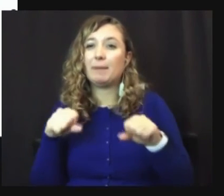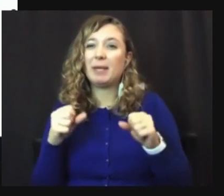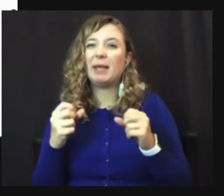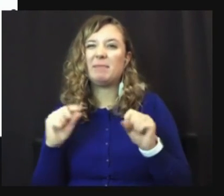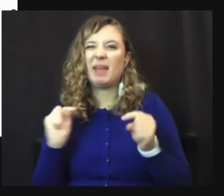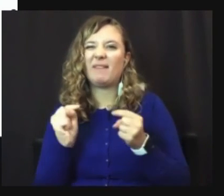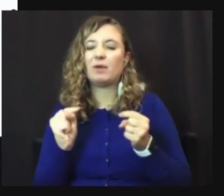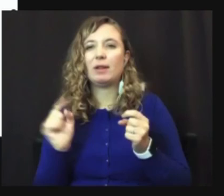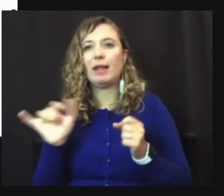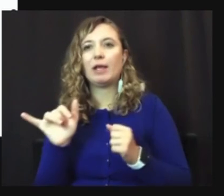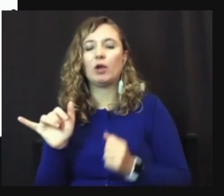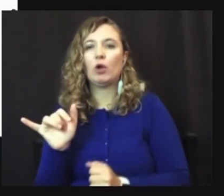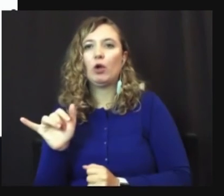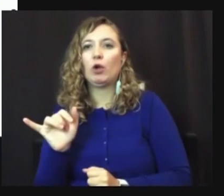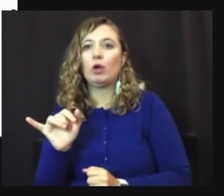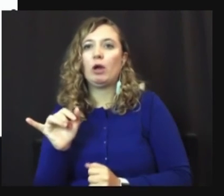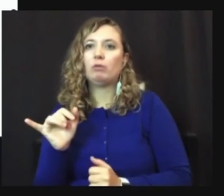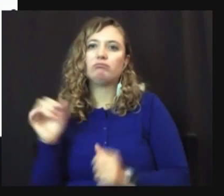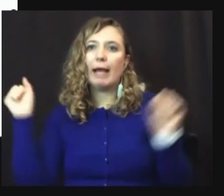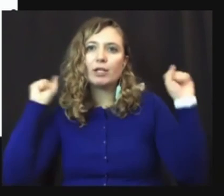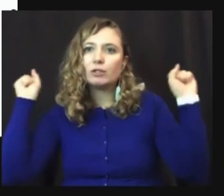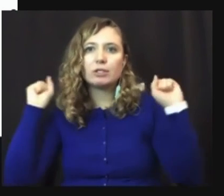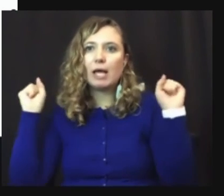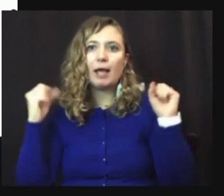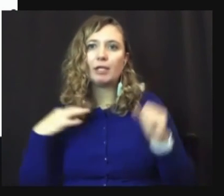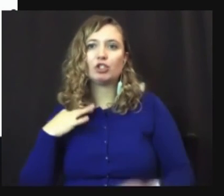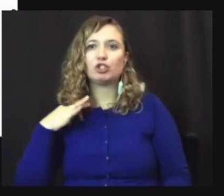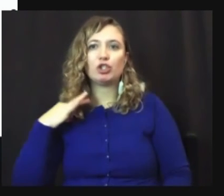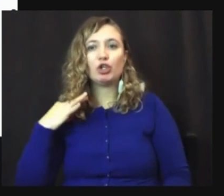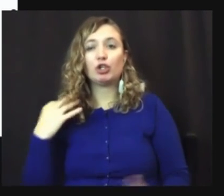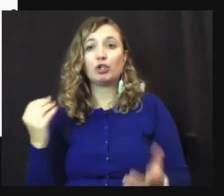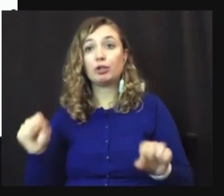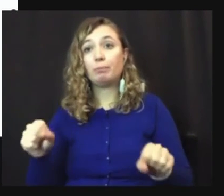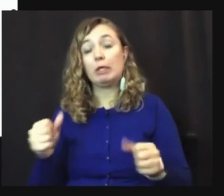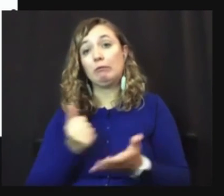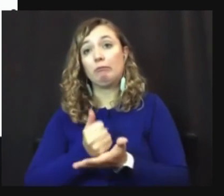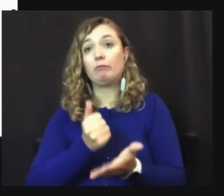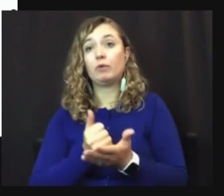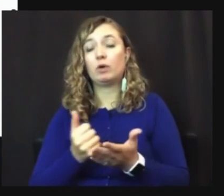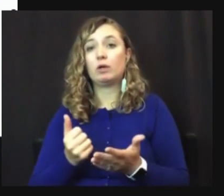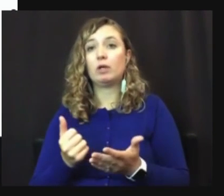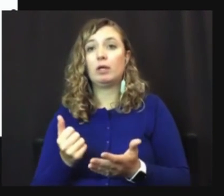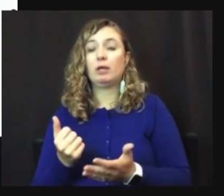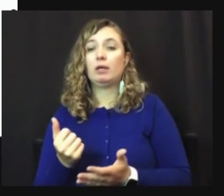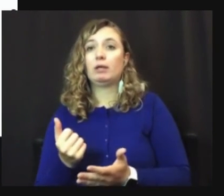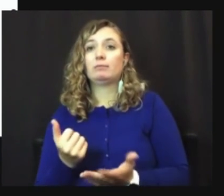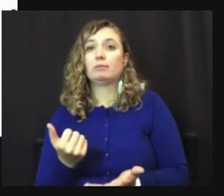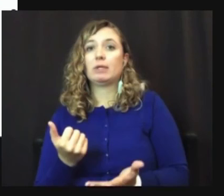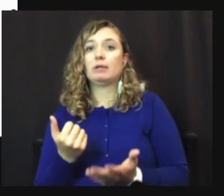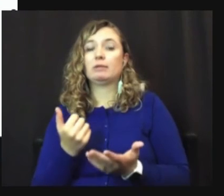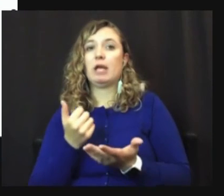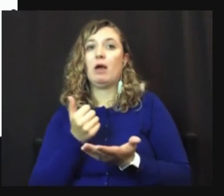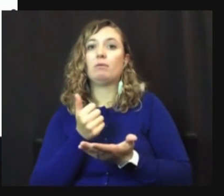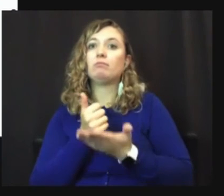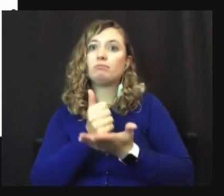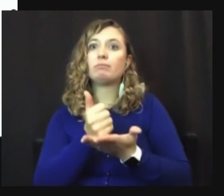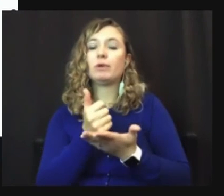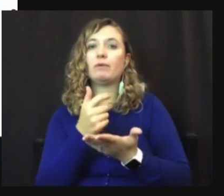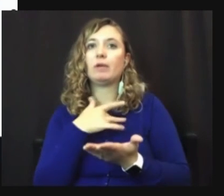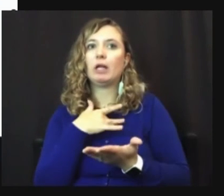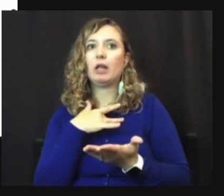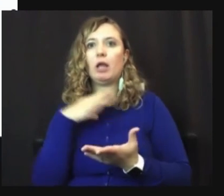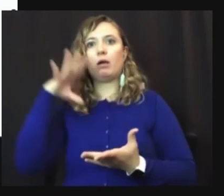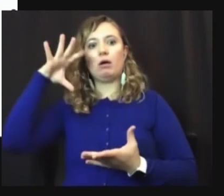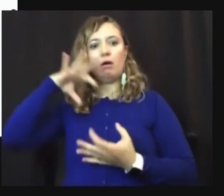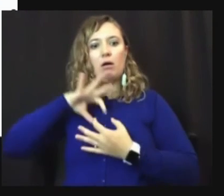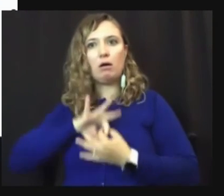workout shirts, could be helpful for giving that sense of bodiness, for that groundingness. If my body is here, it's